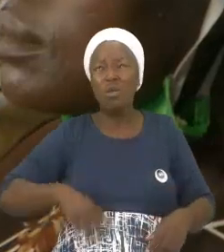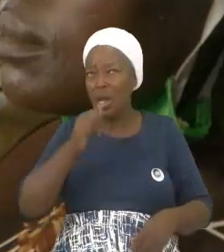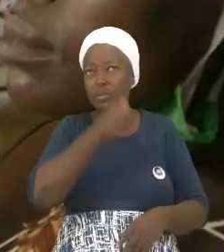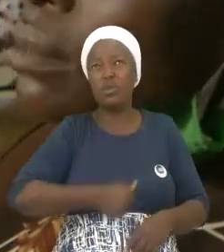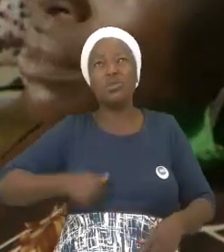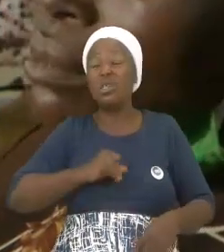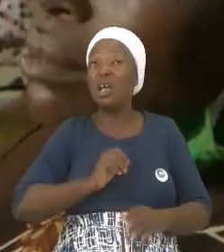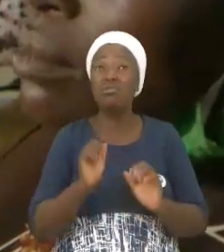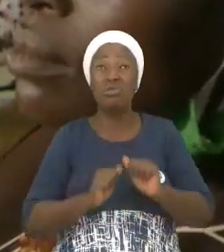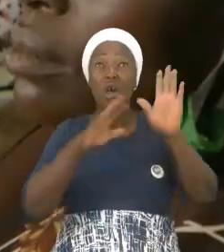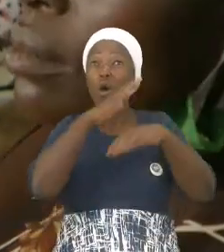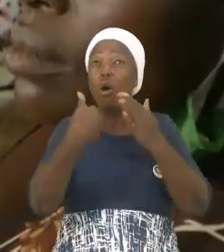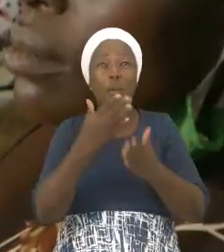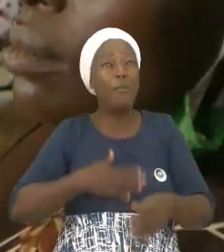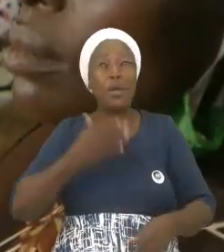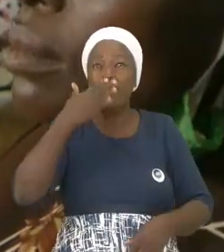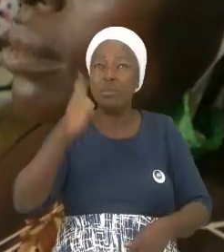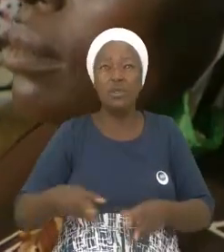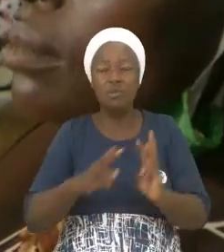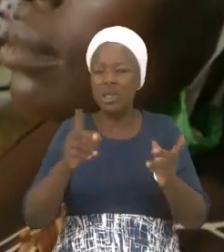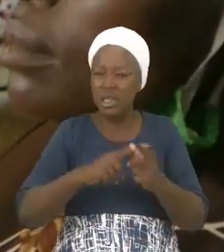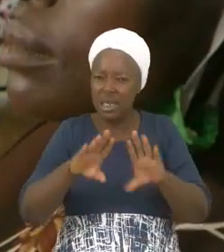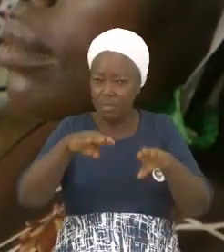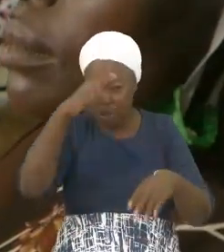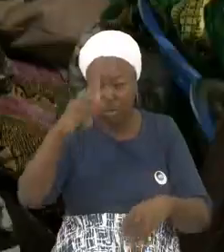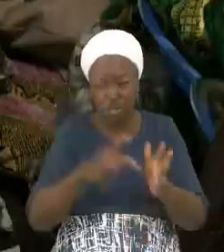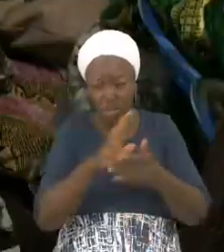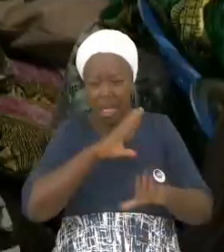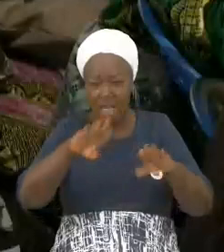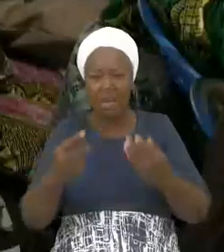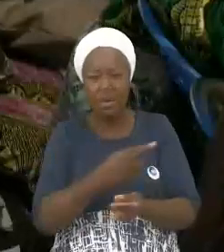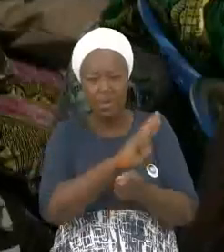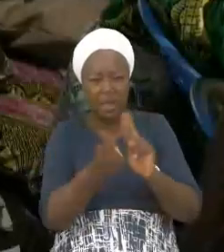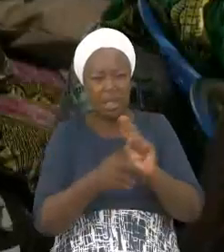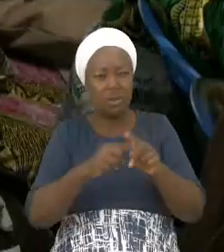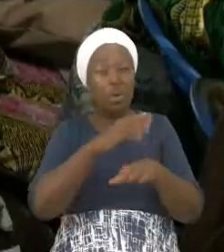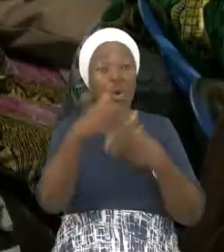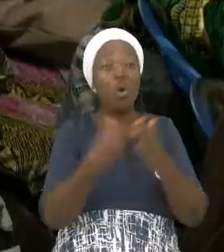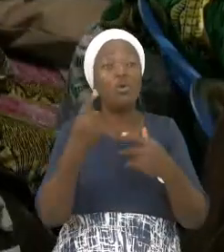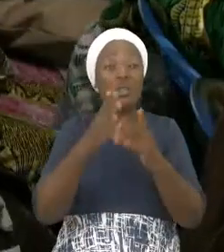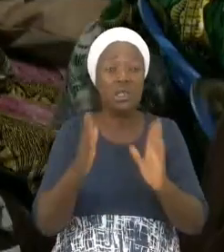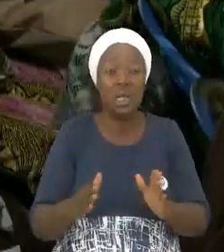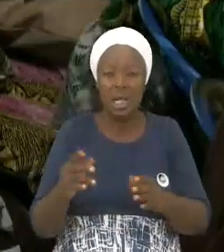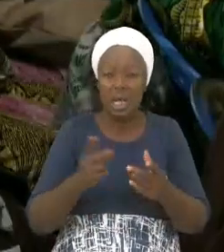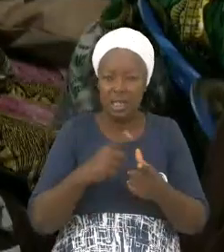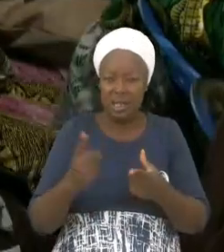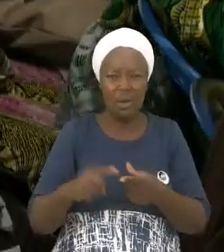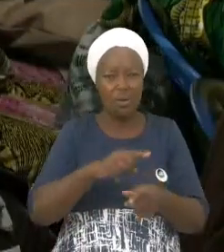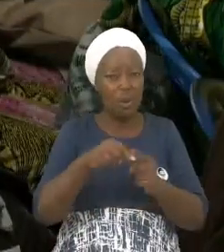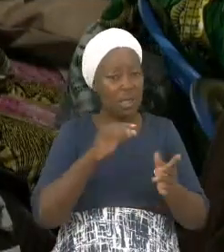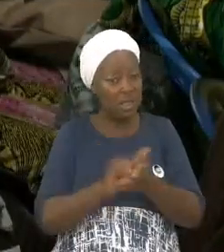gives repentance to every sinner. And then when that repentance is real, he